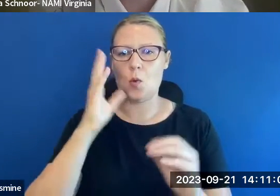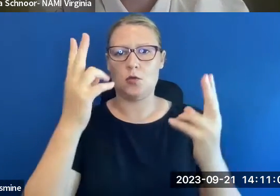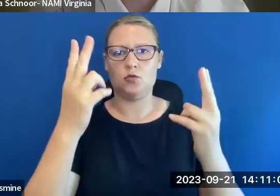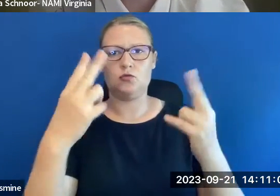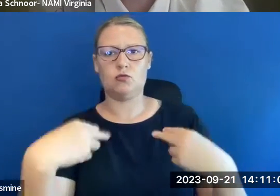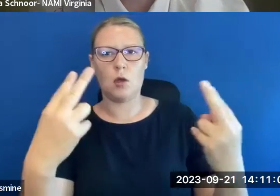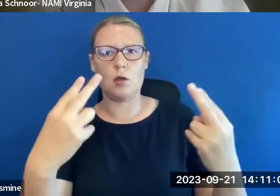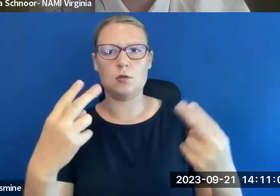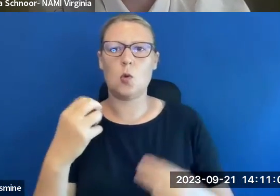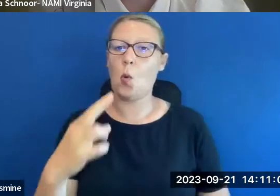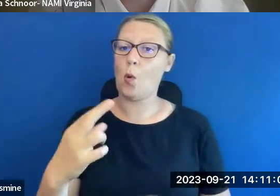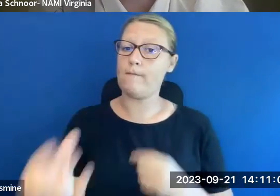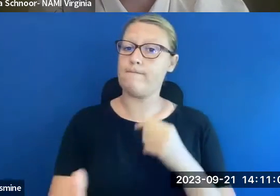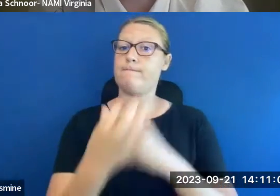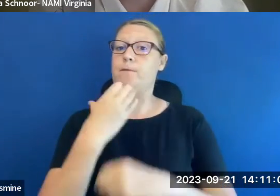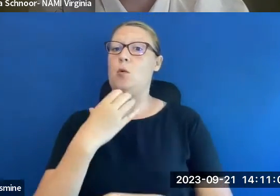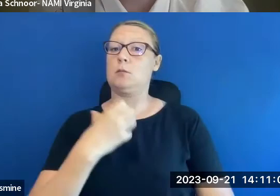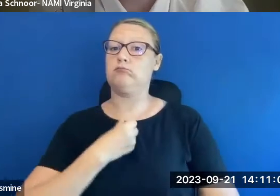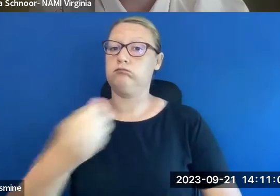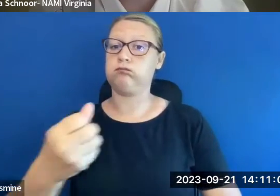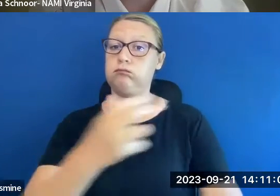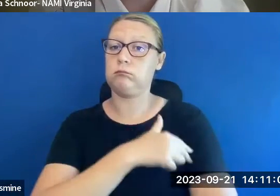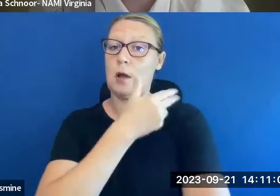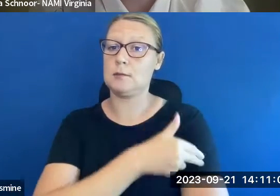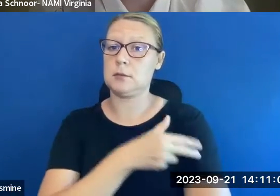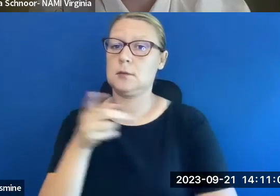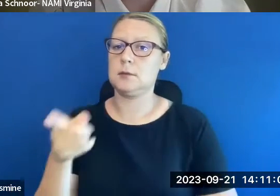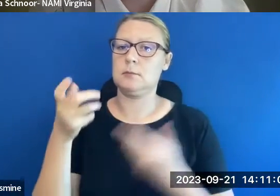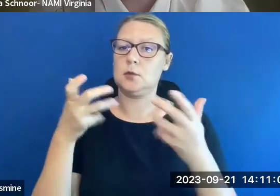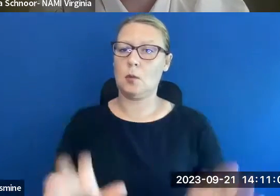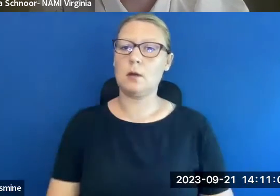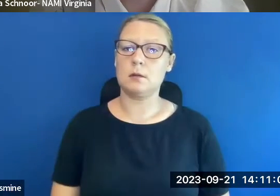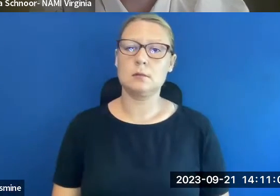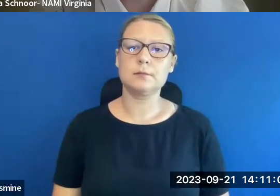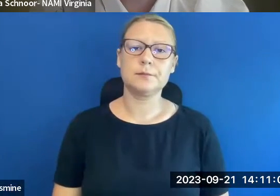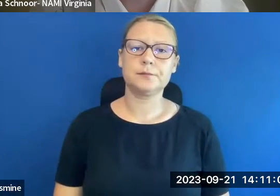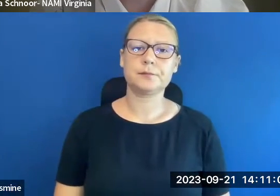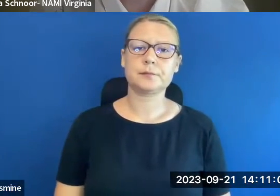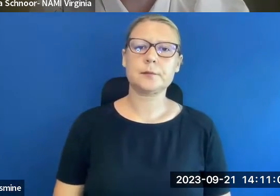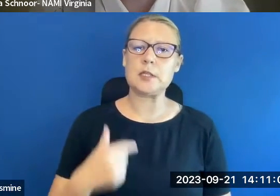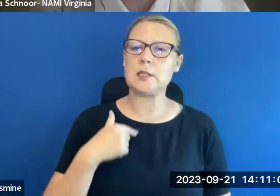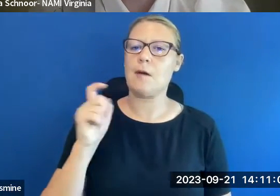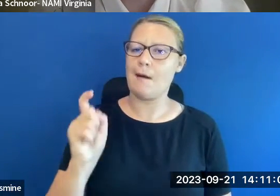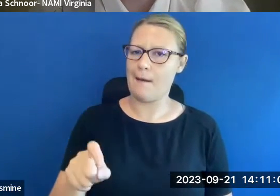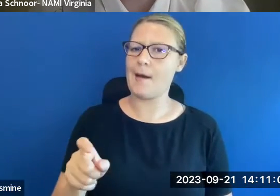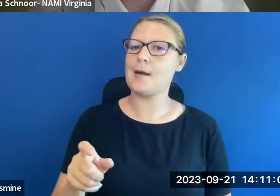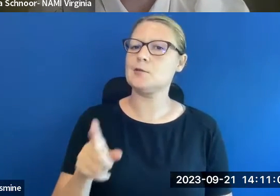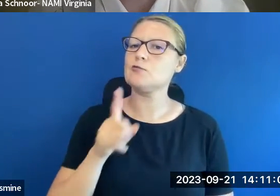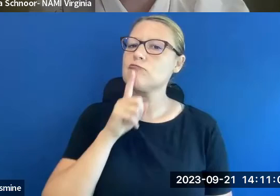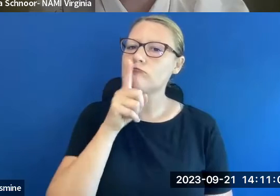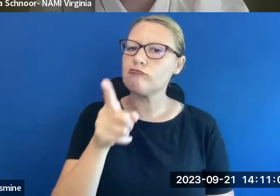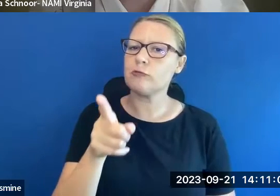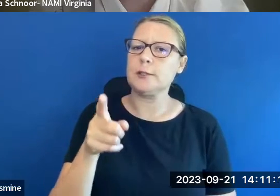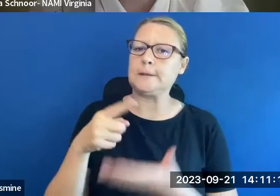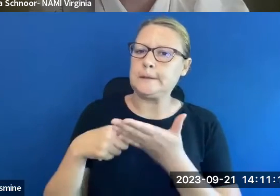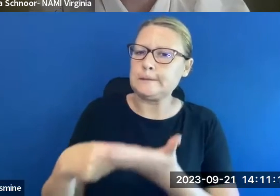hospitalized. And I had to, have a lot of a real conversation with them about it. But I think that was the one thing